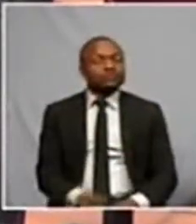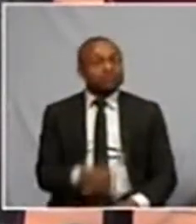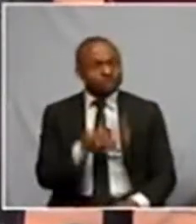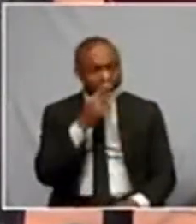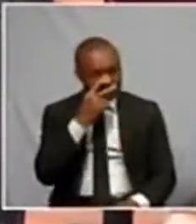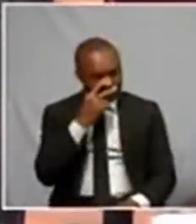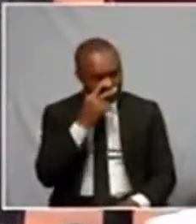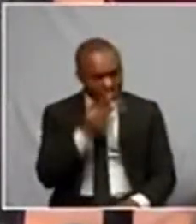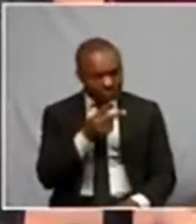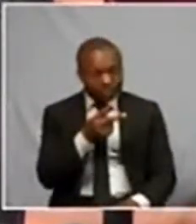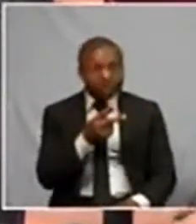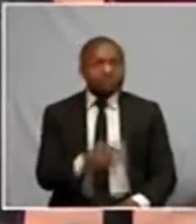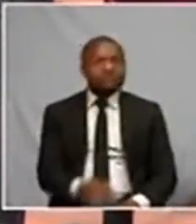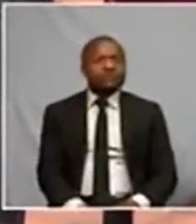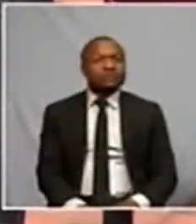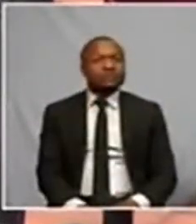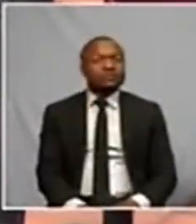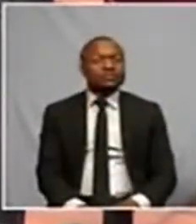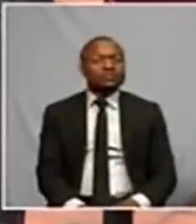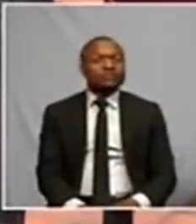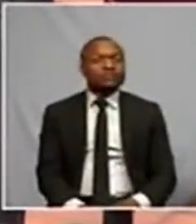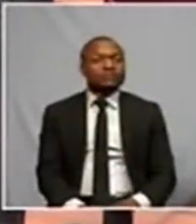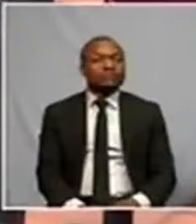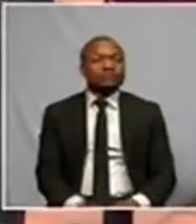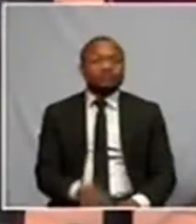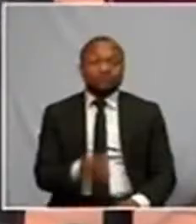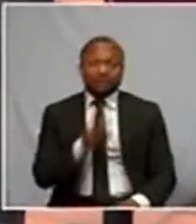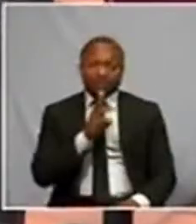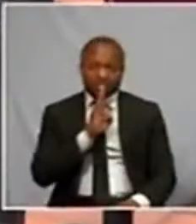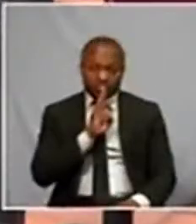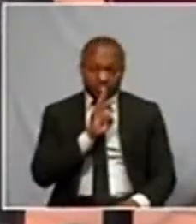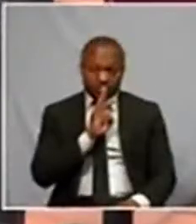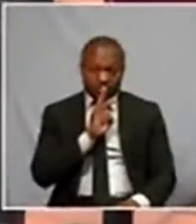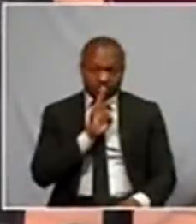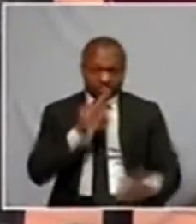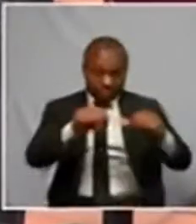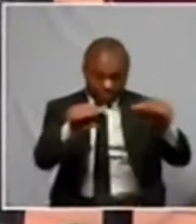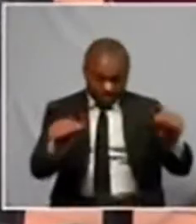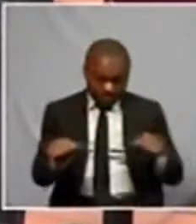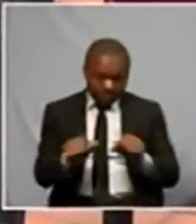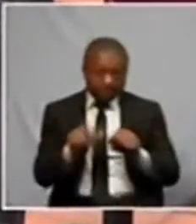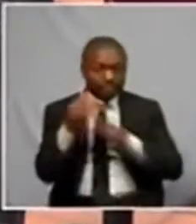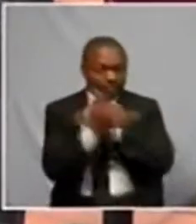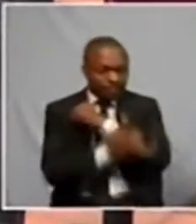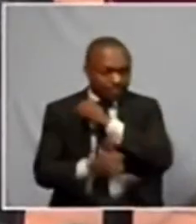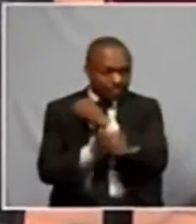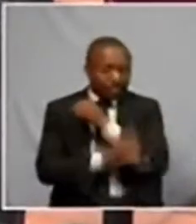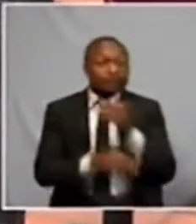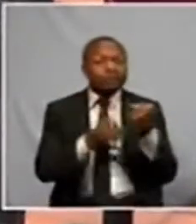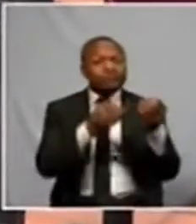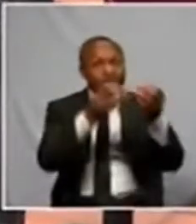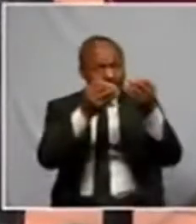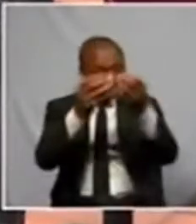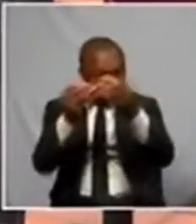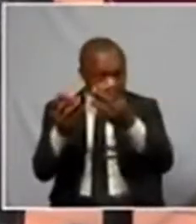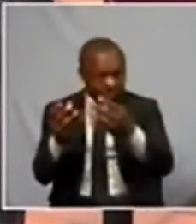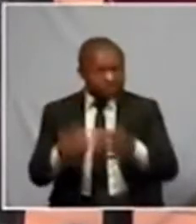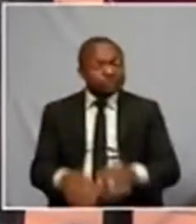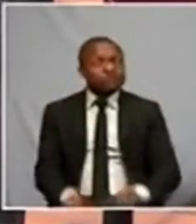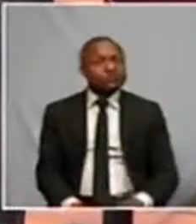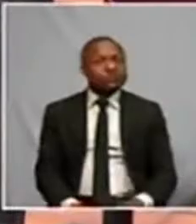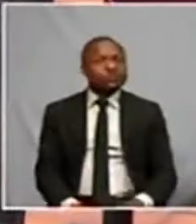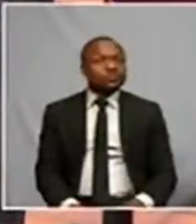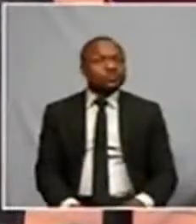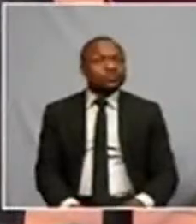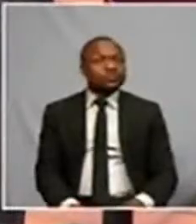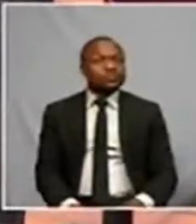at our water bodies in the country, 3/4 of them, they are in